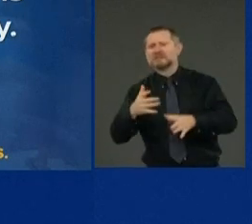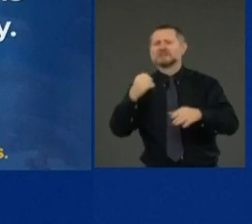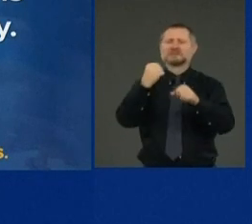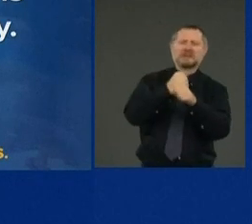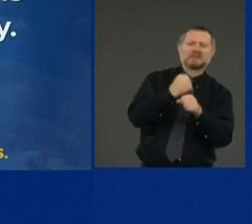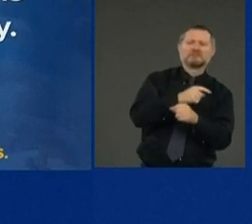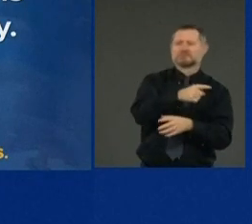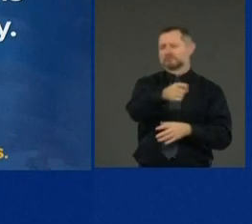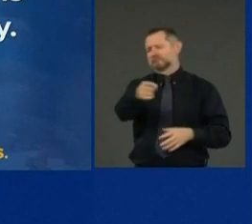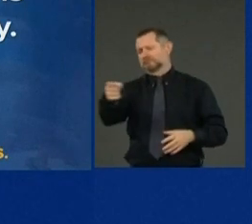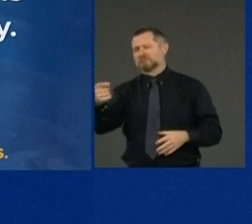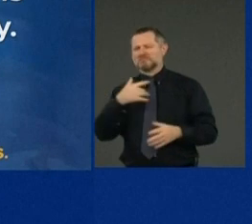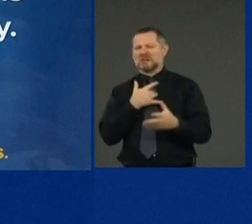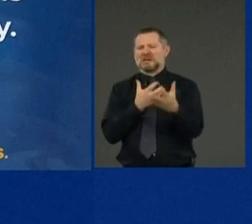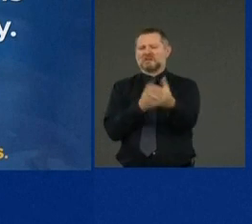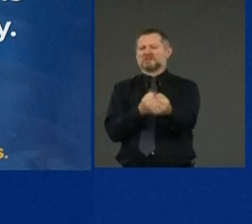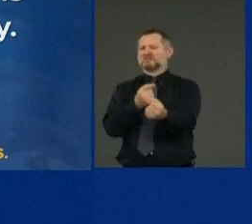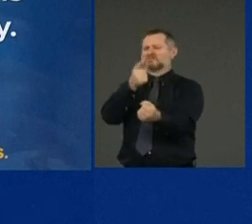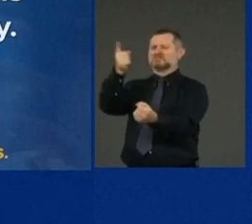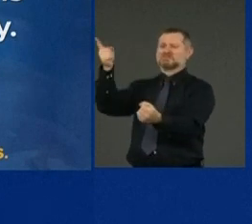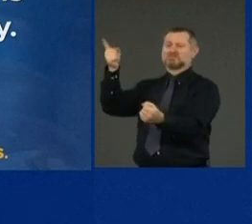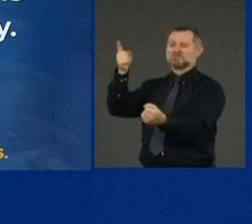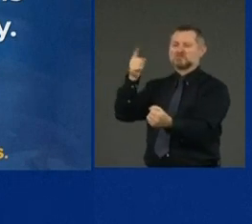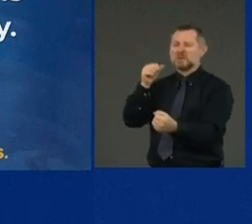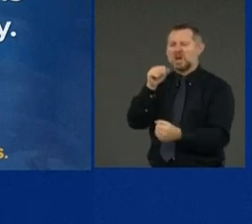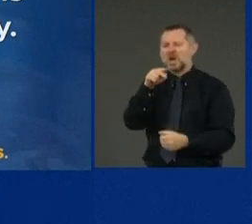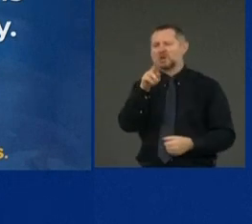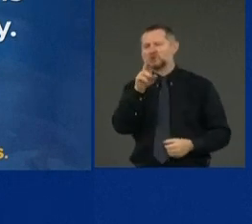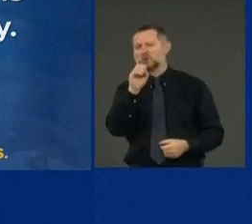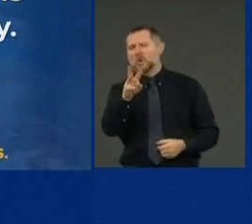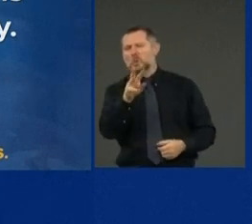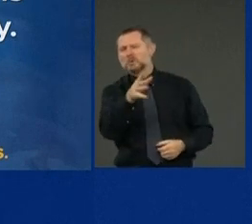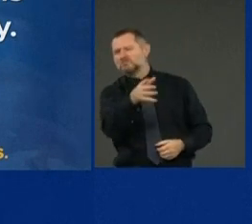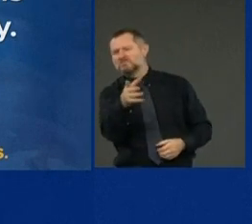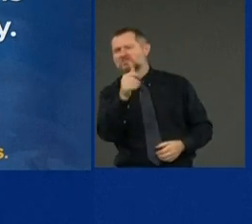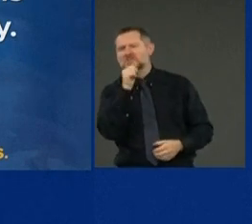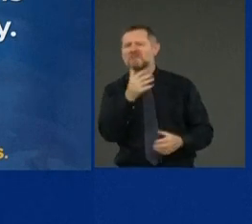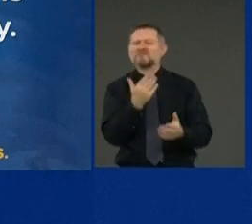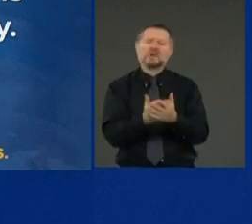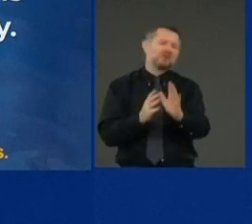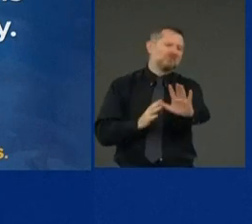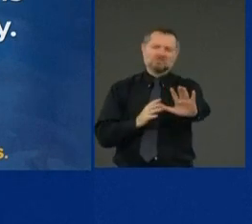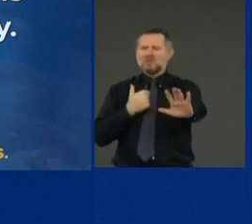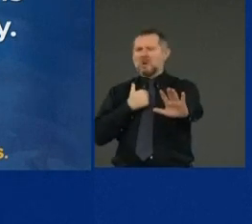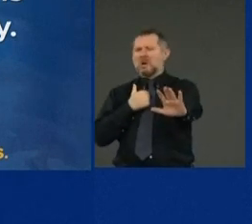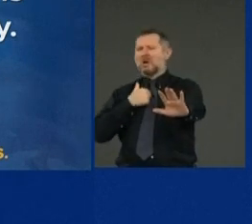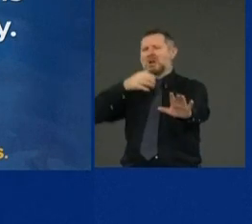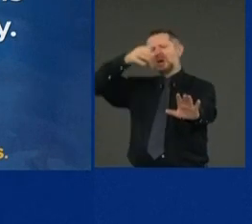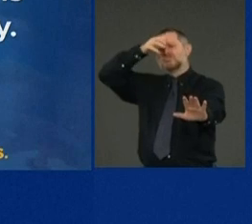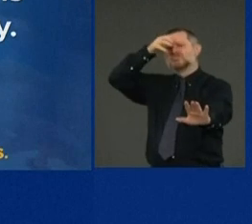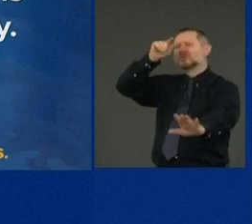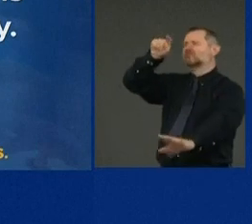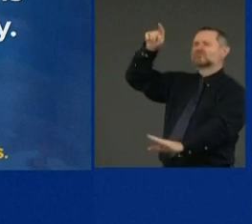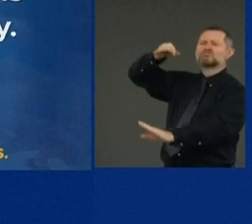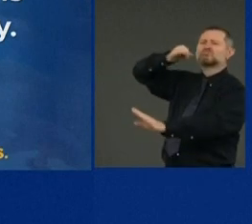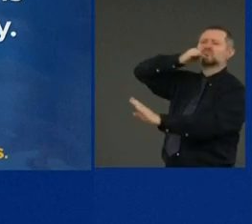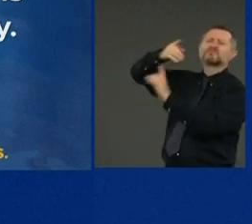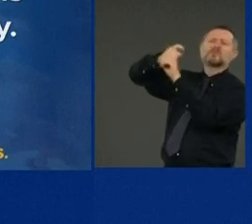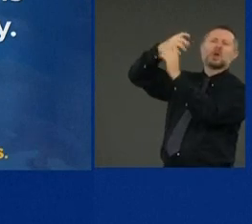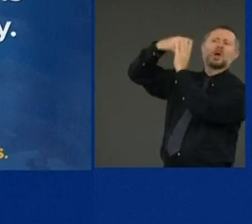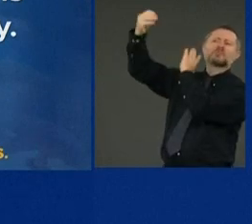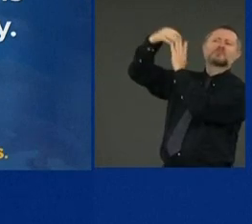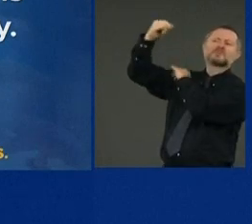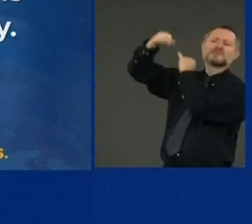that about you, Andrew, not Zach. We have global experts who look at the data,